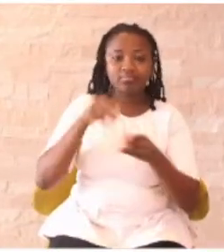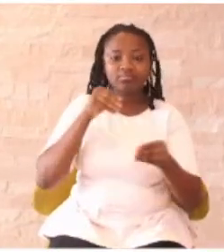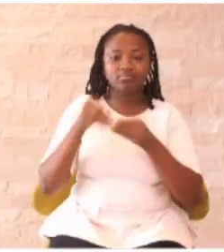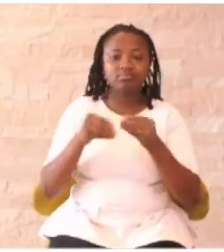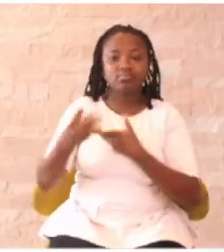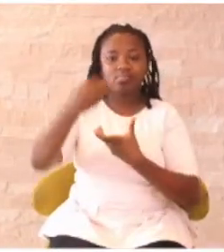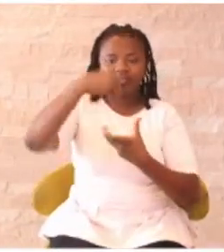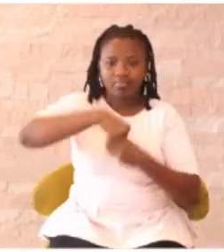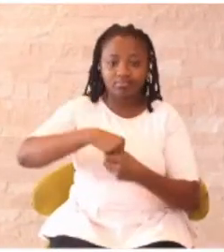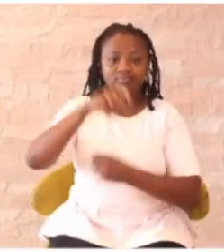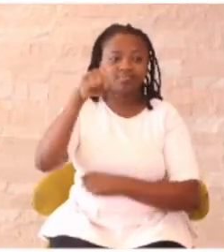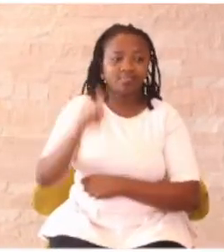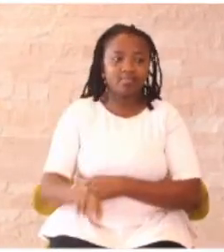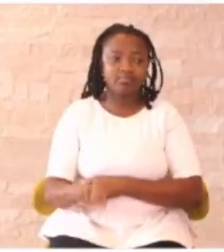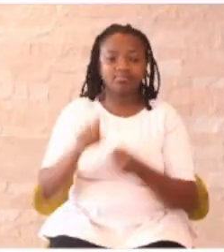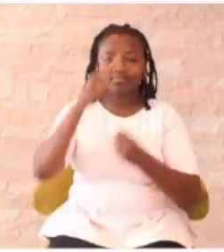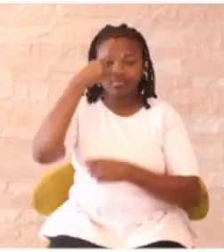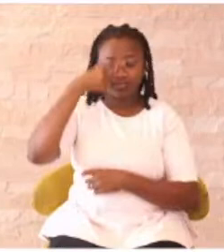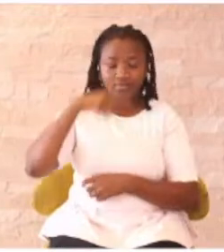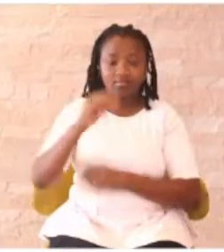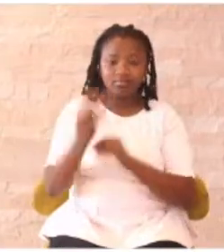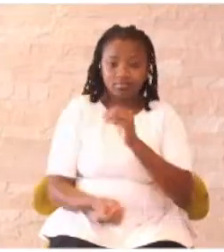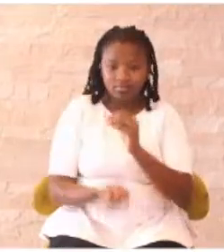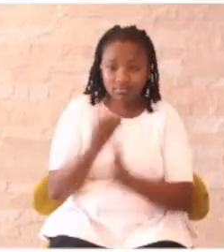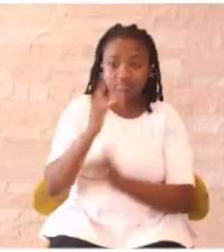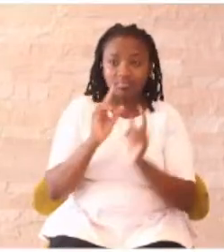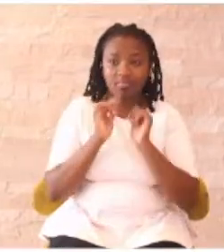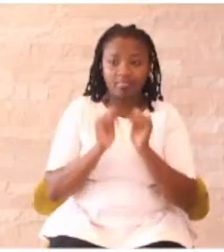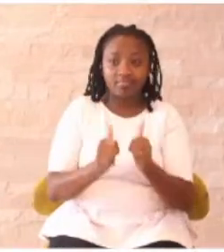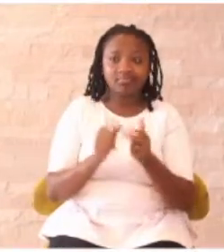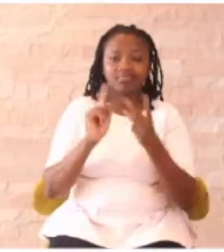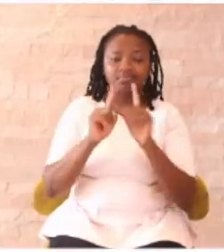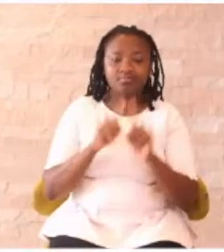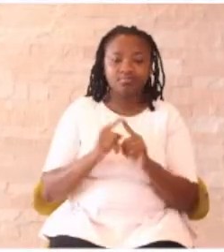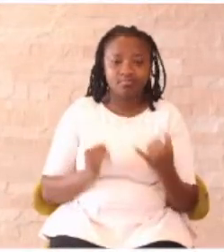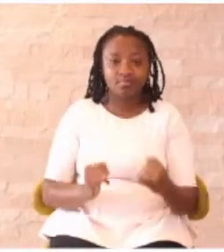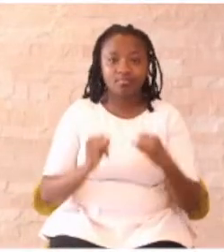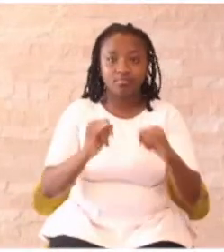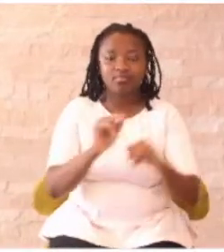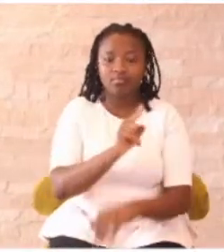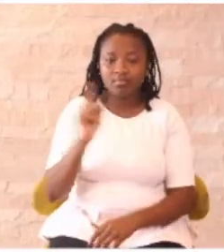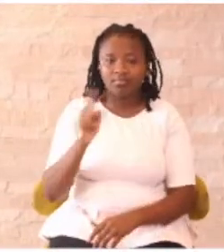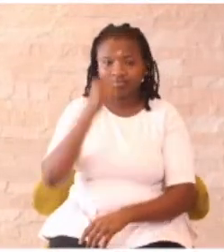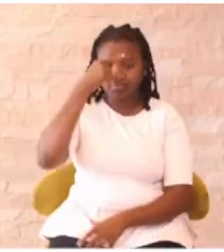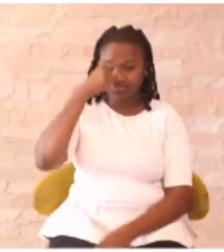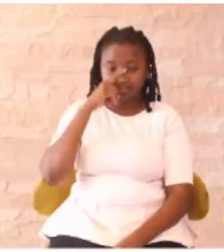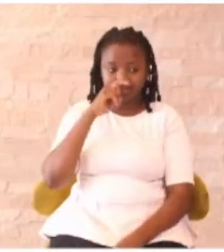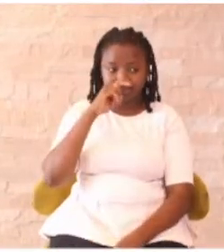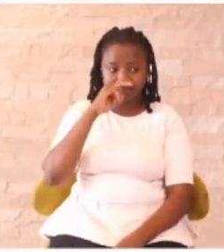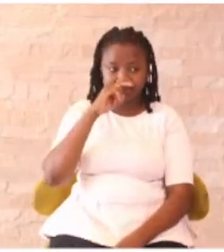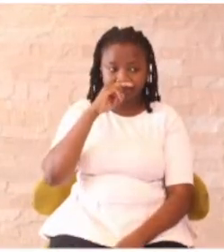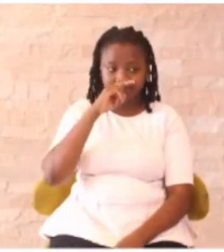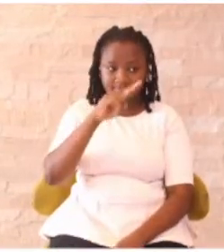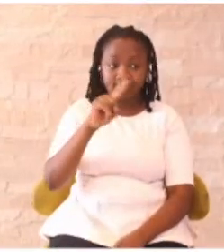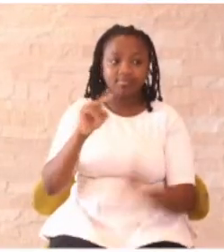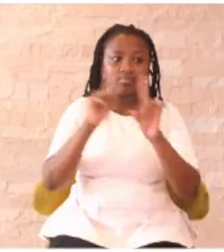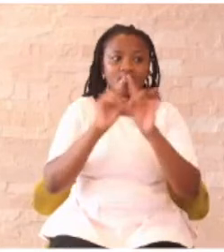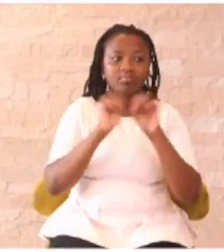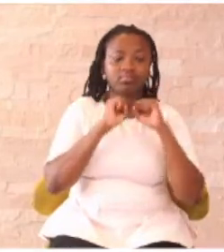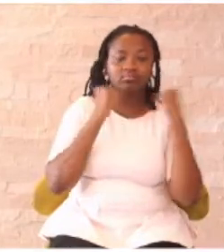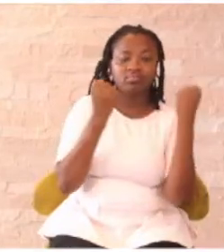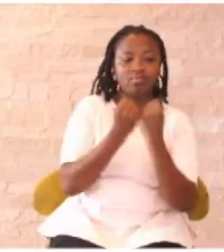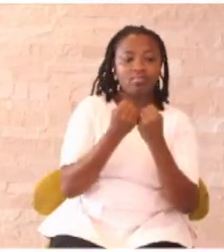inclusive policy formulation and implementation. Social issue standing committee